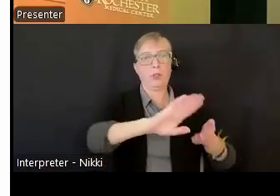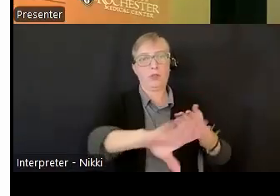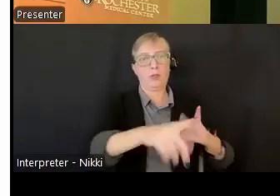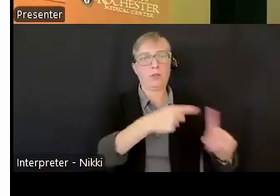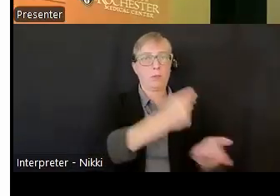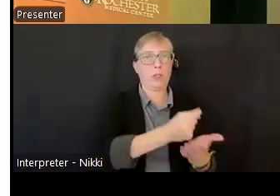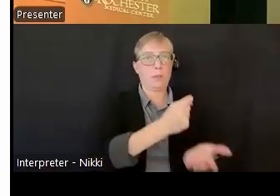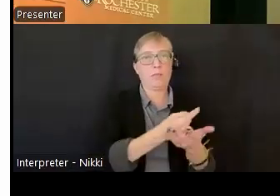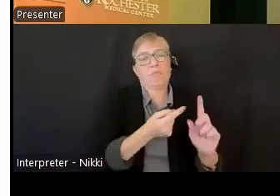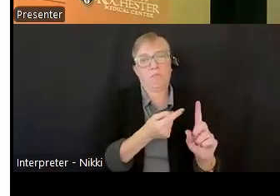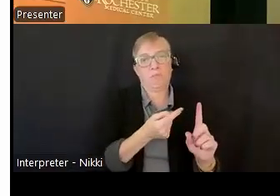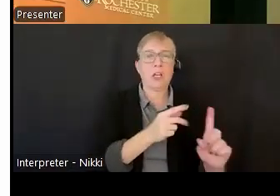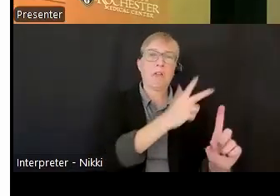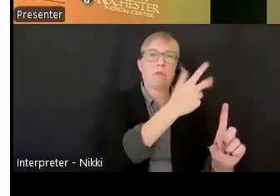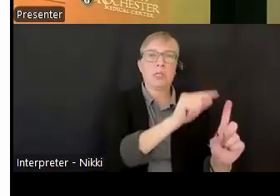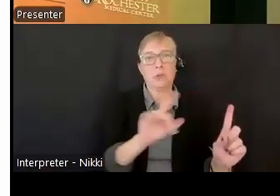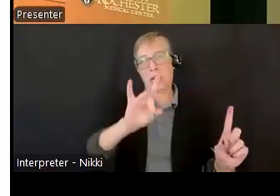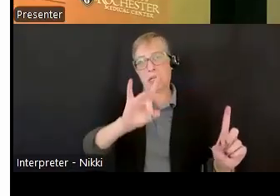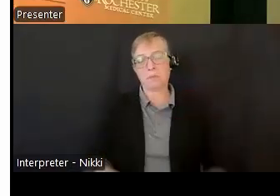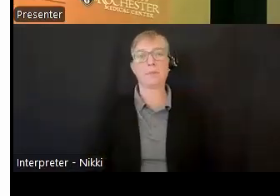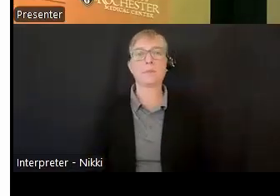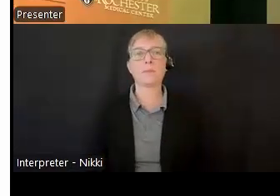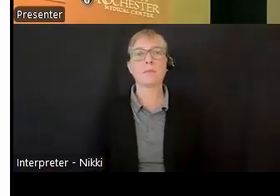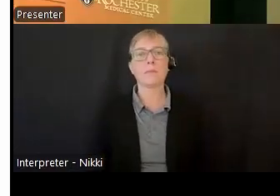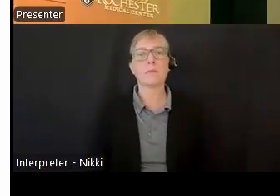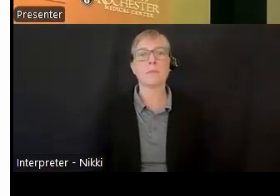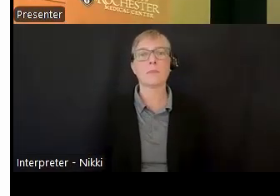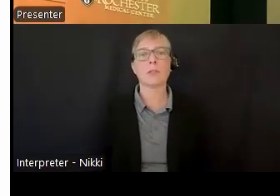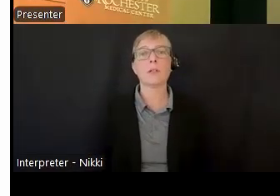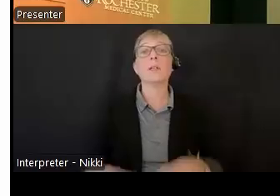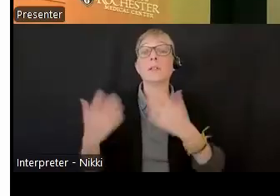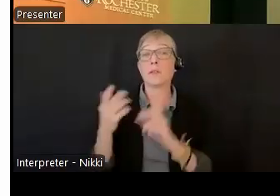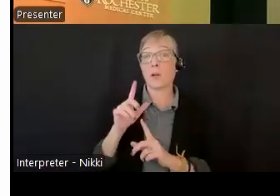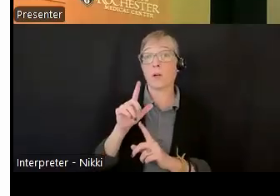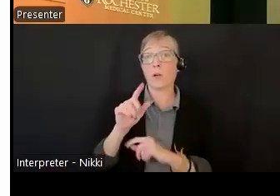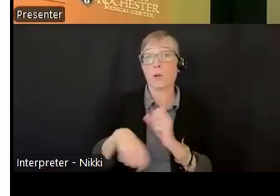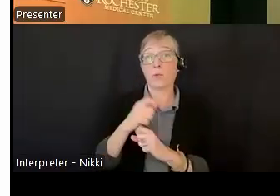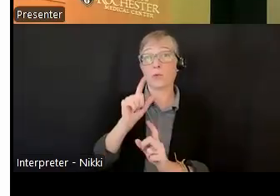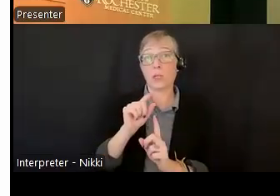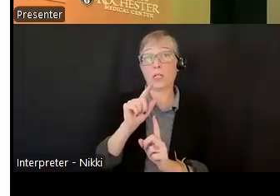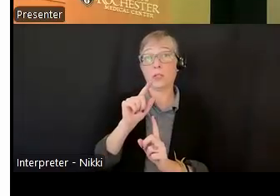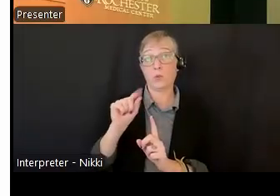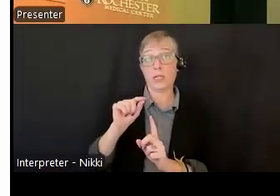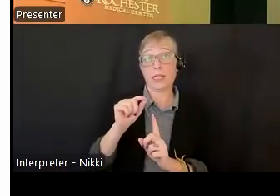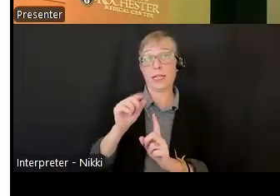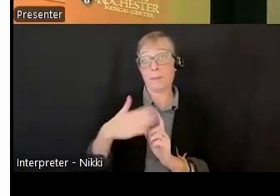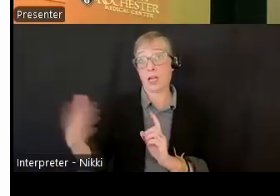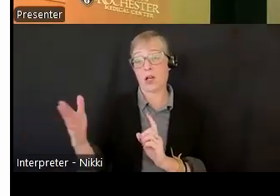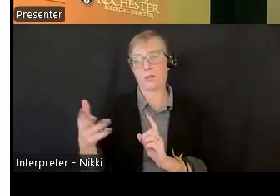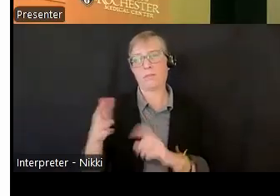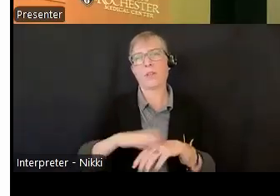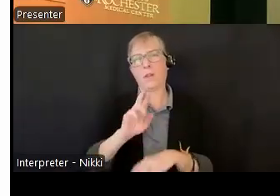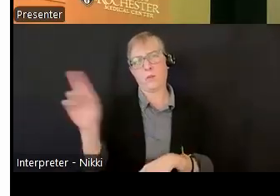to 8. Through 2020 and beyond, you can see that small red line at the bottom. It